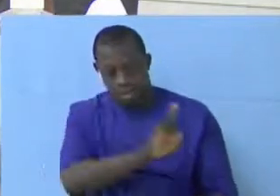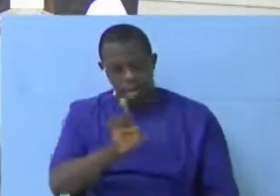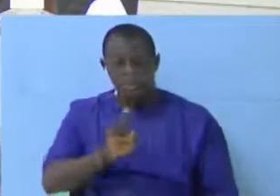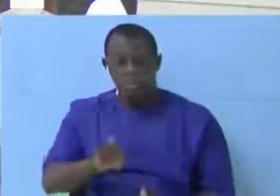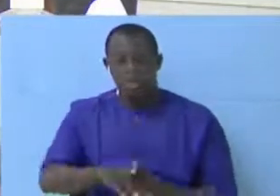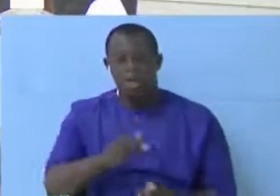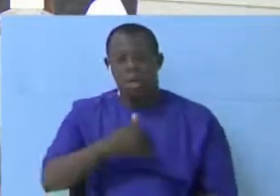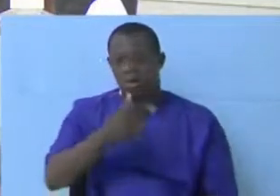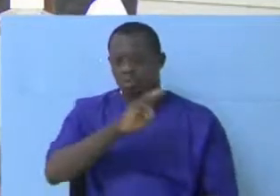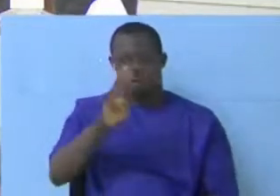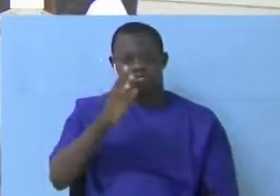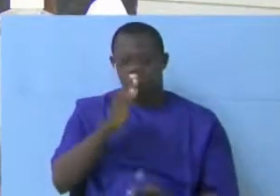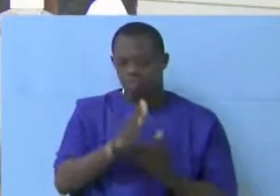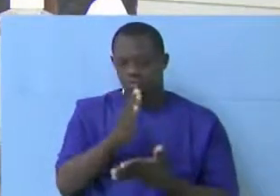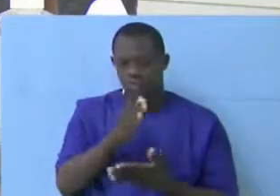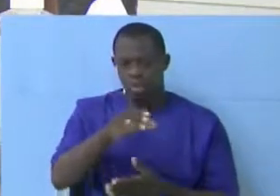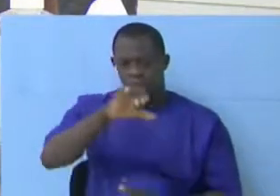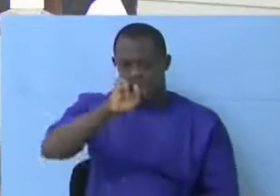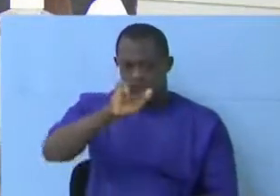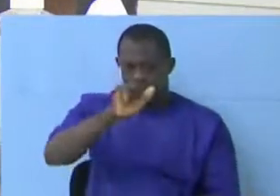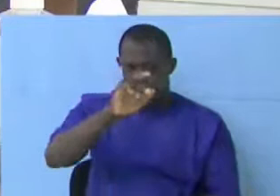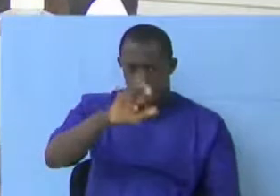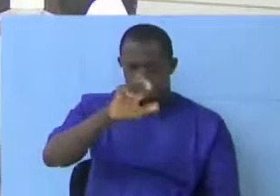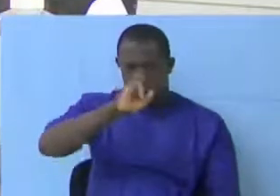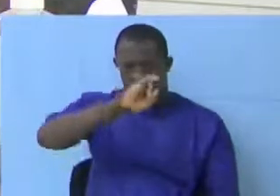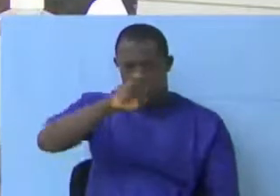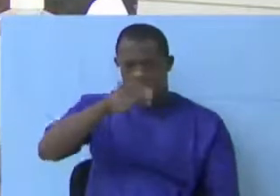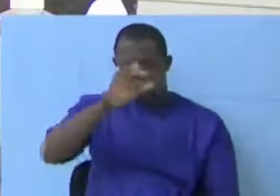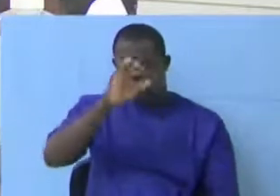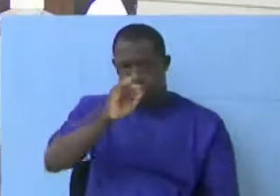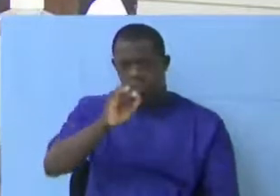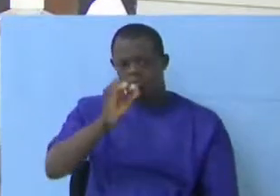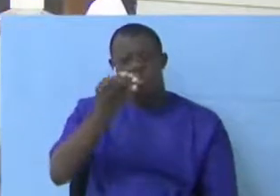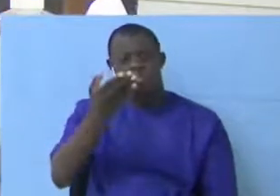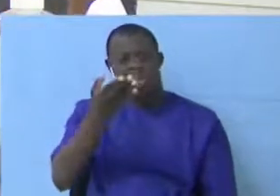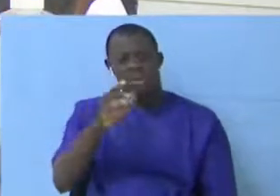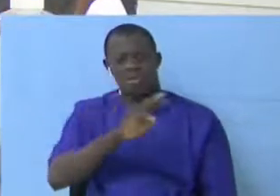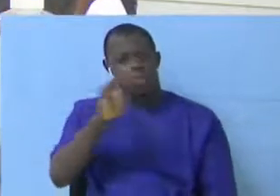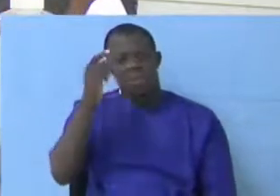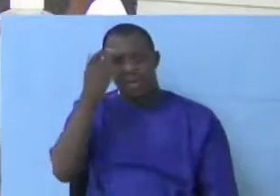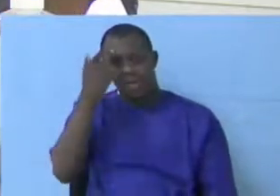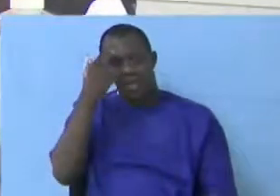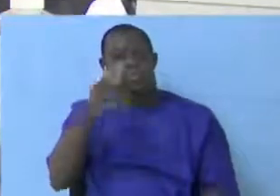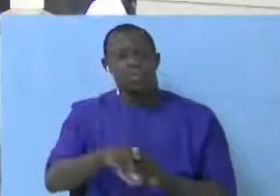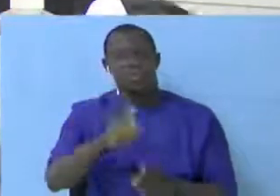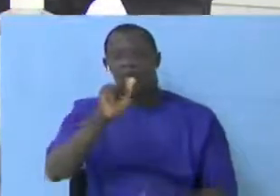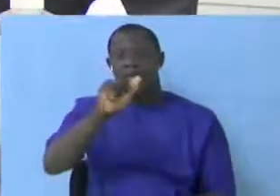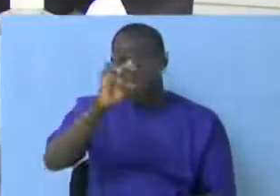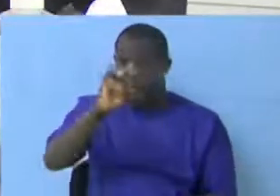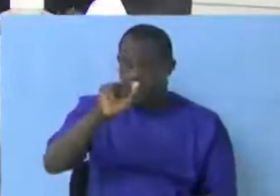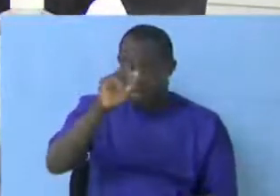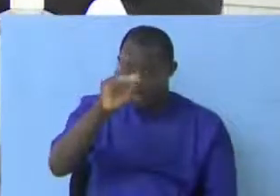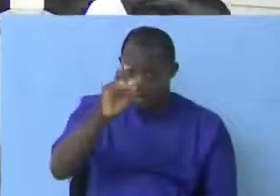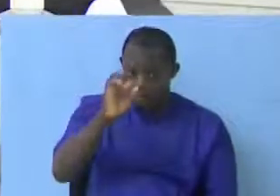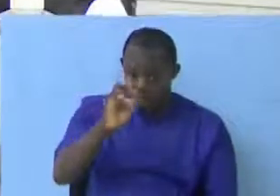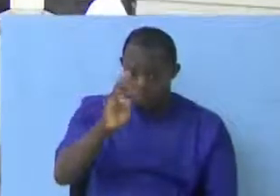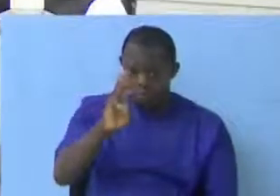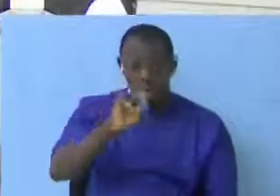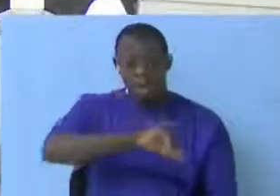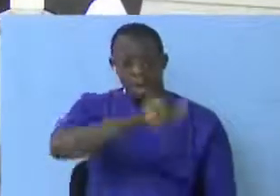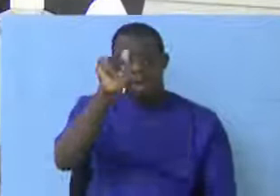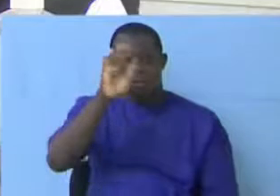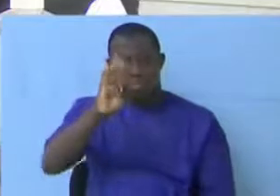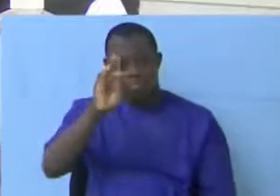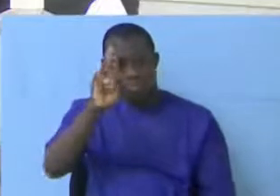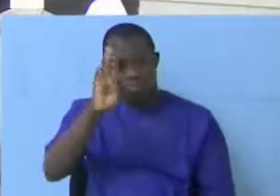was subjected to the same. Malon for Sajo Jaju, Captain Sajo Jaju. Amadou and Buba, yes. Amadou and Buba. I